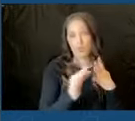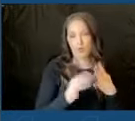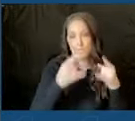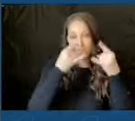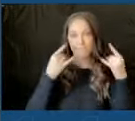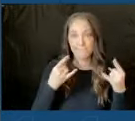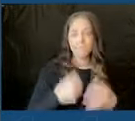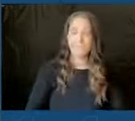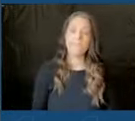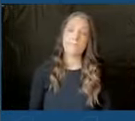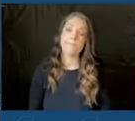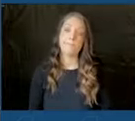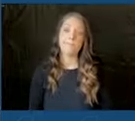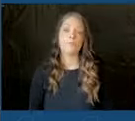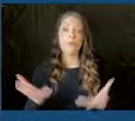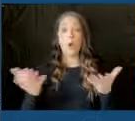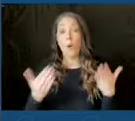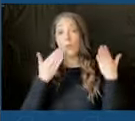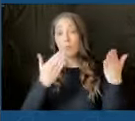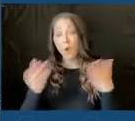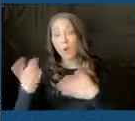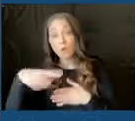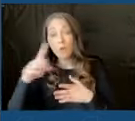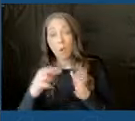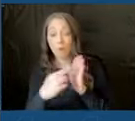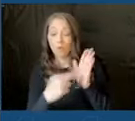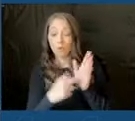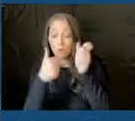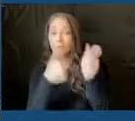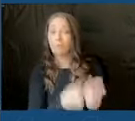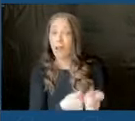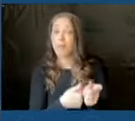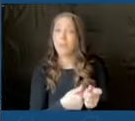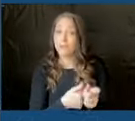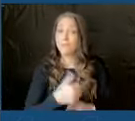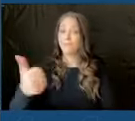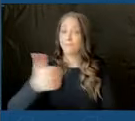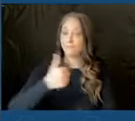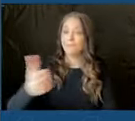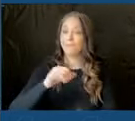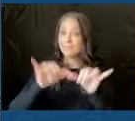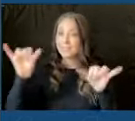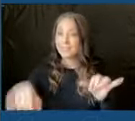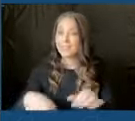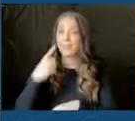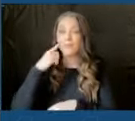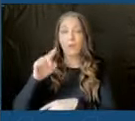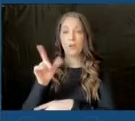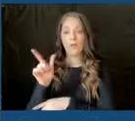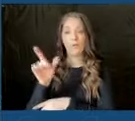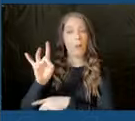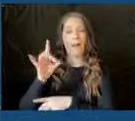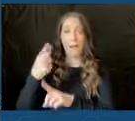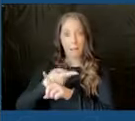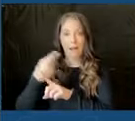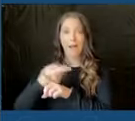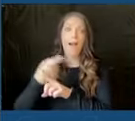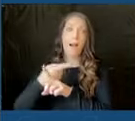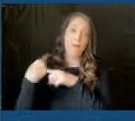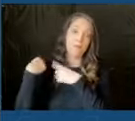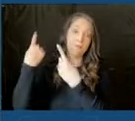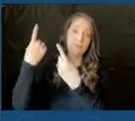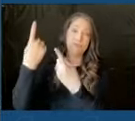want to thank everyone who's been complying on our transit systems for 28 months, a long time. I